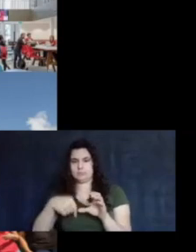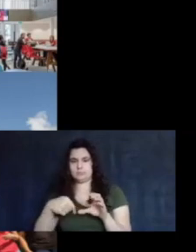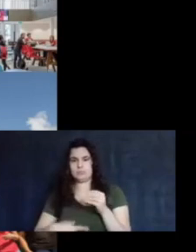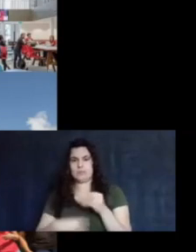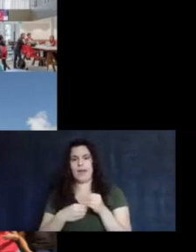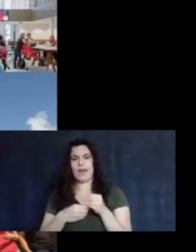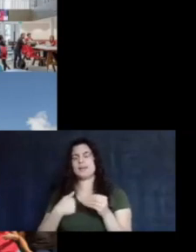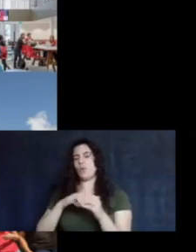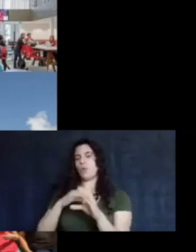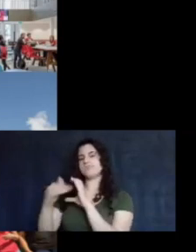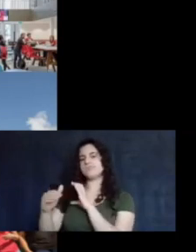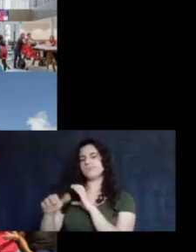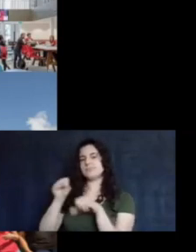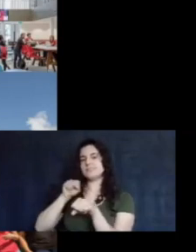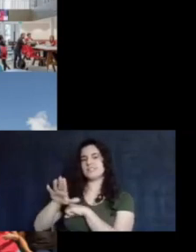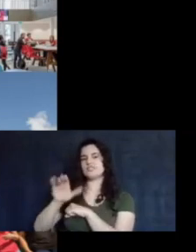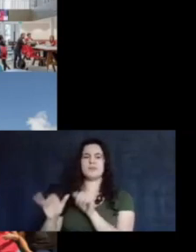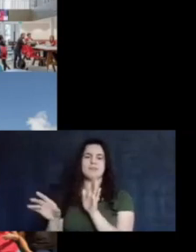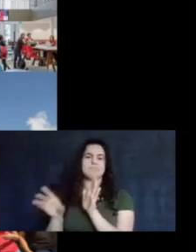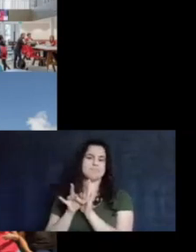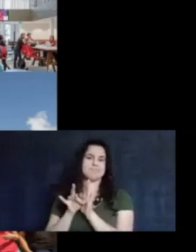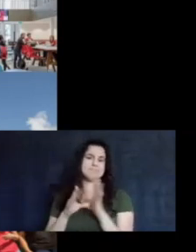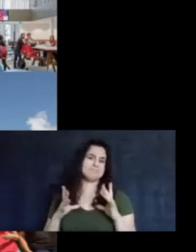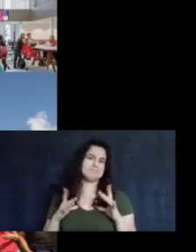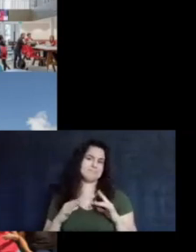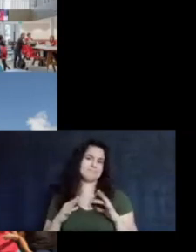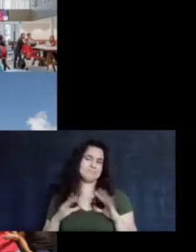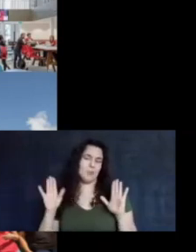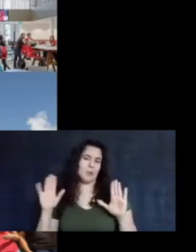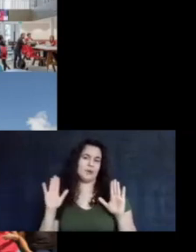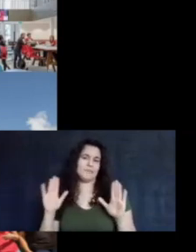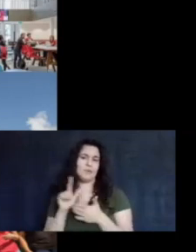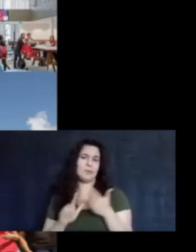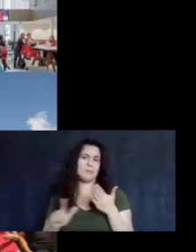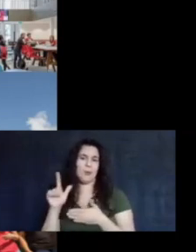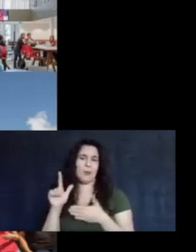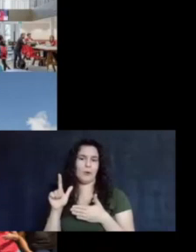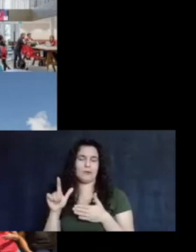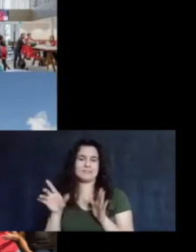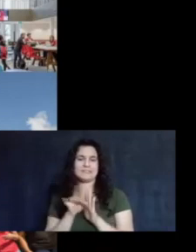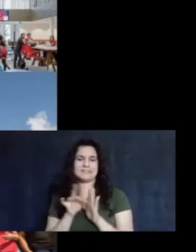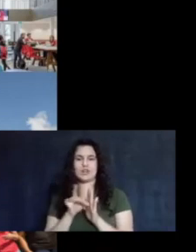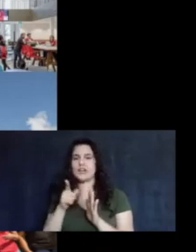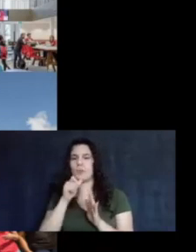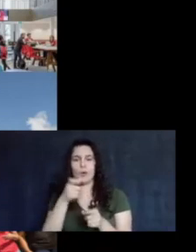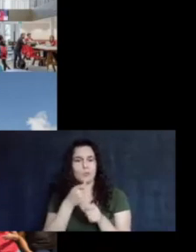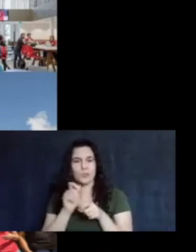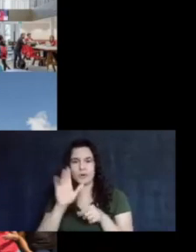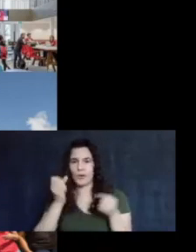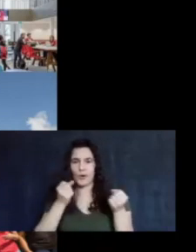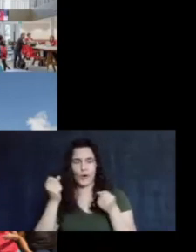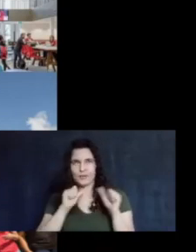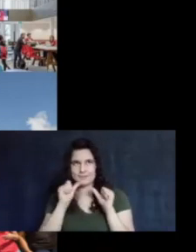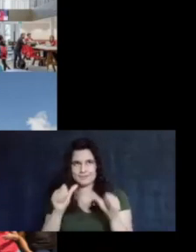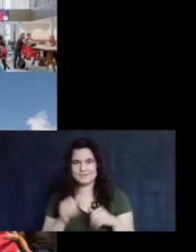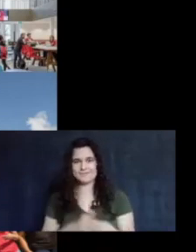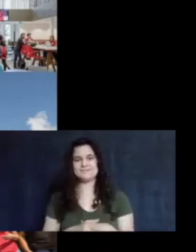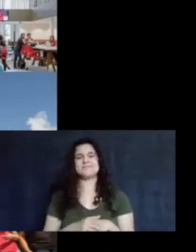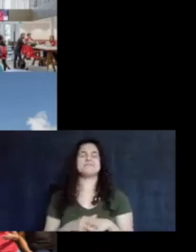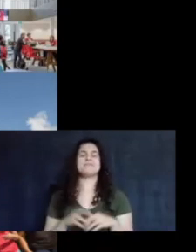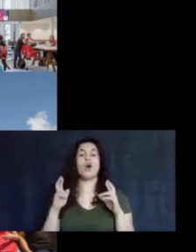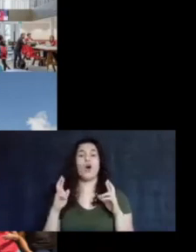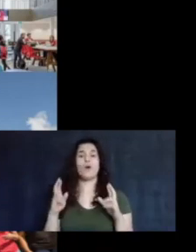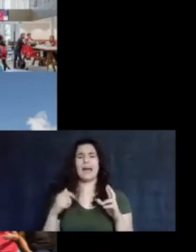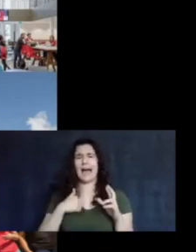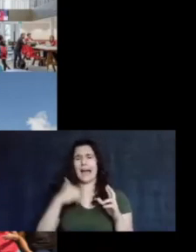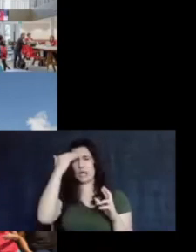address so I can send you this wonderful Lamar bumper sticker. It will not tear up your car. Hopefully, I know that we might have